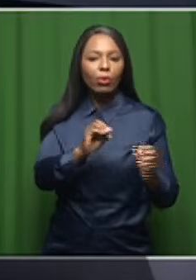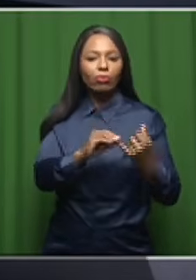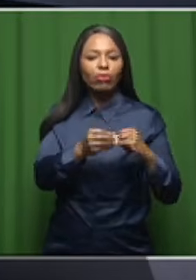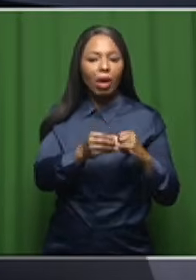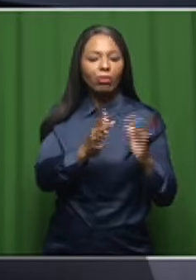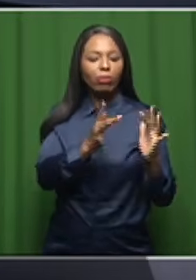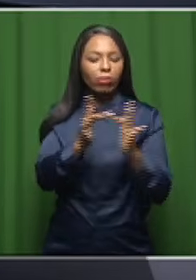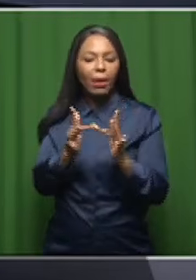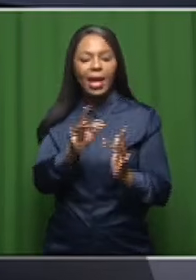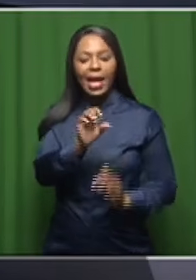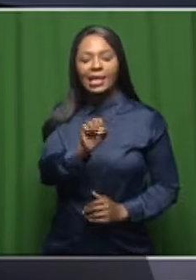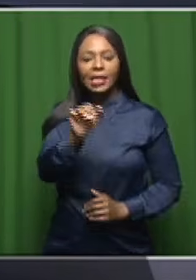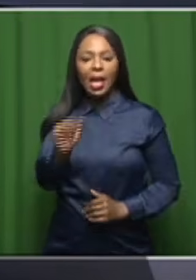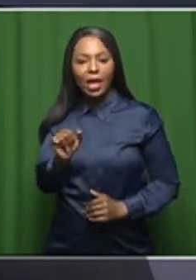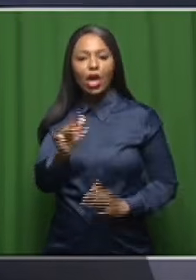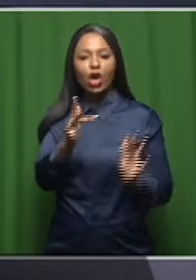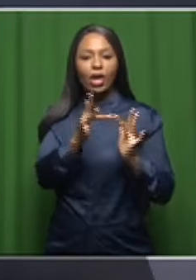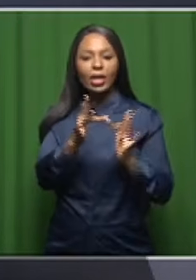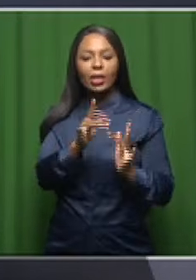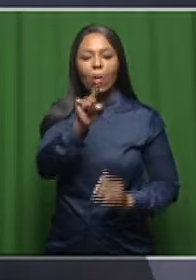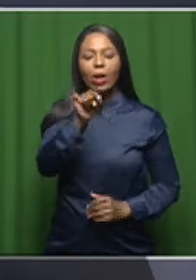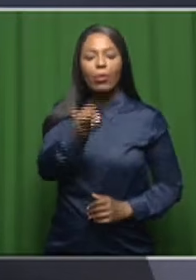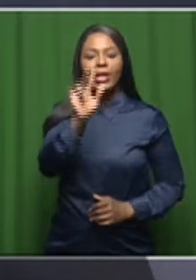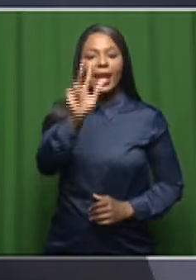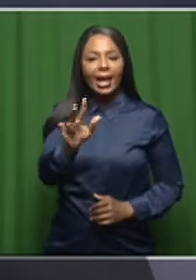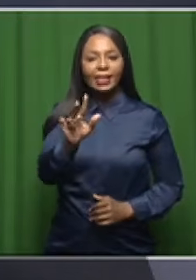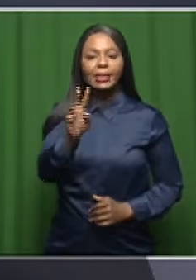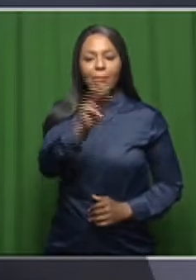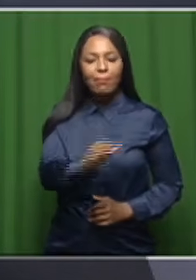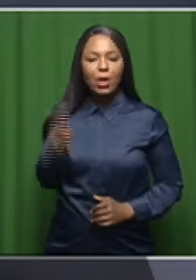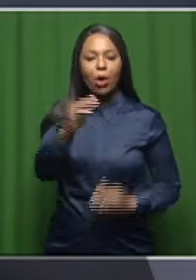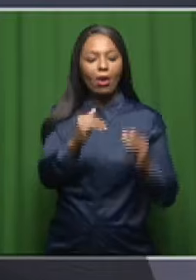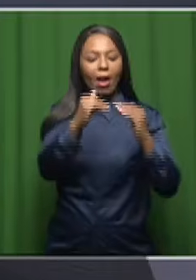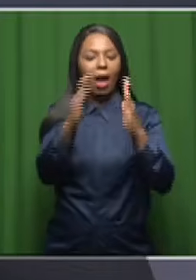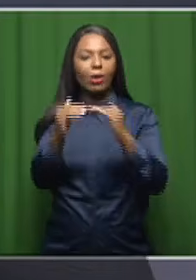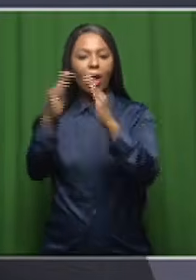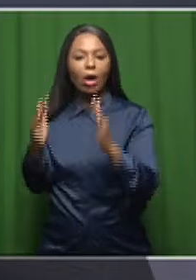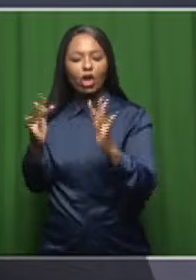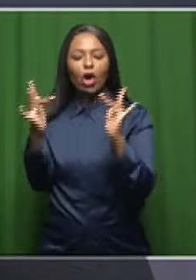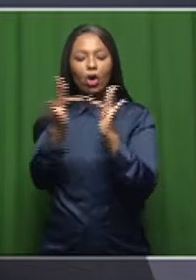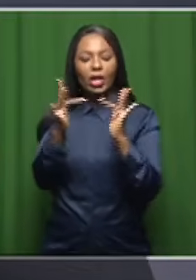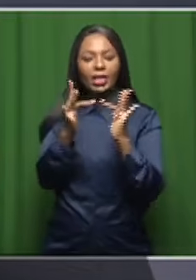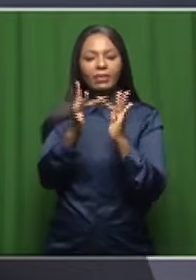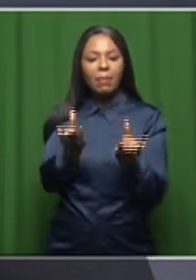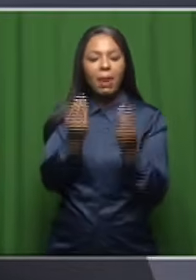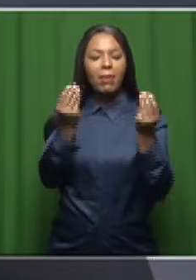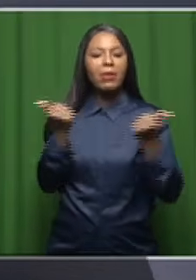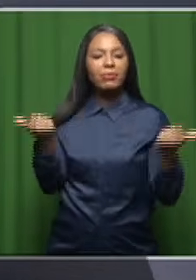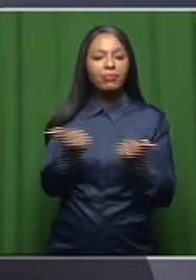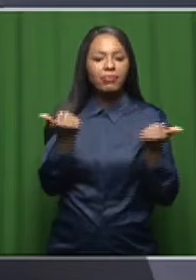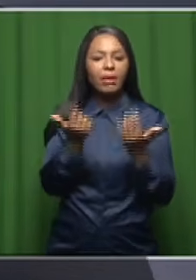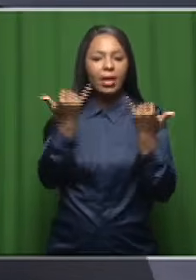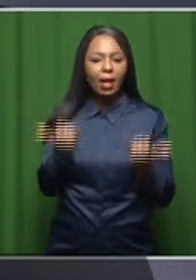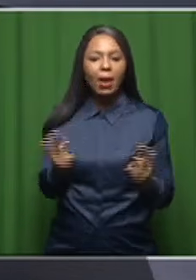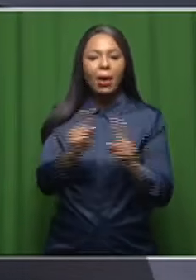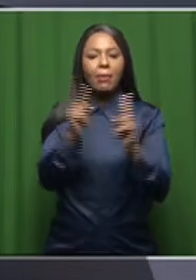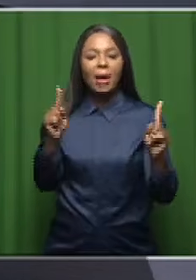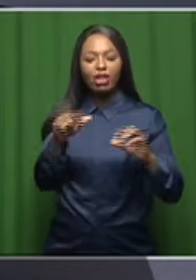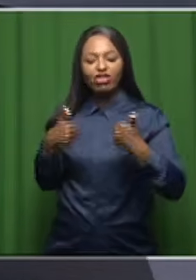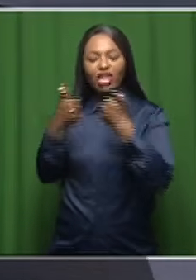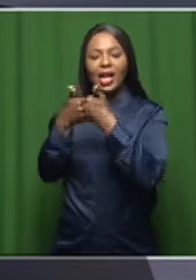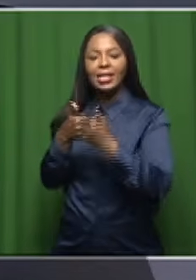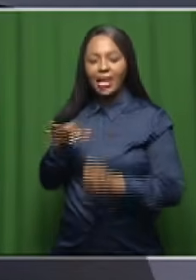SA Connect, we've connected 1.8 million households. But we've seen the biggest challenge has been the affordability